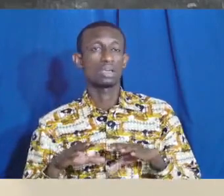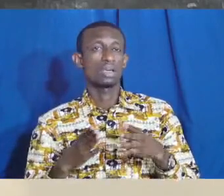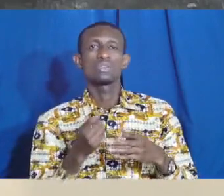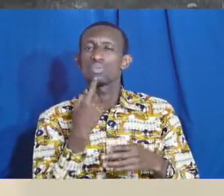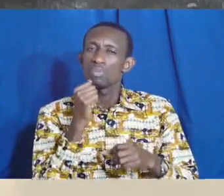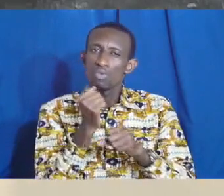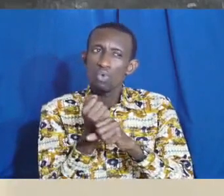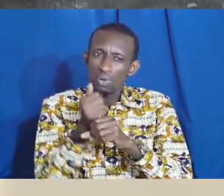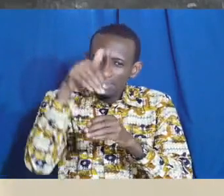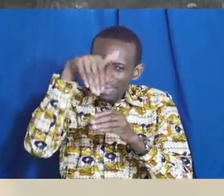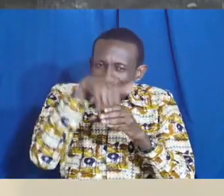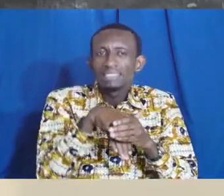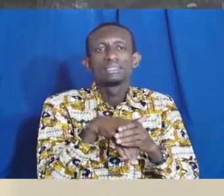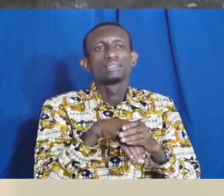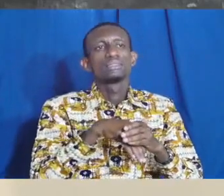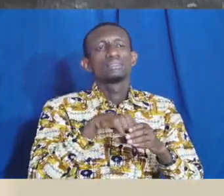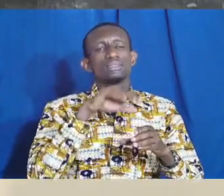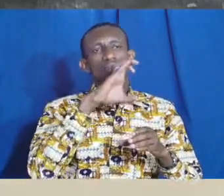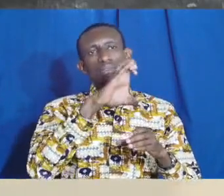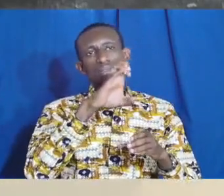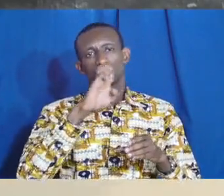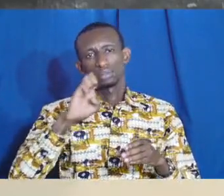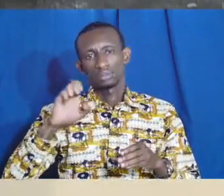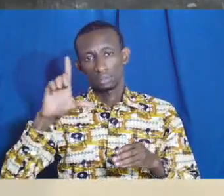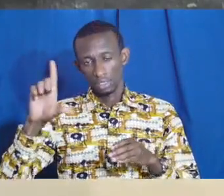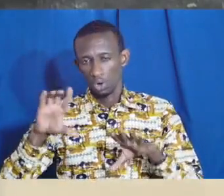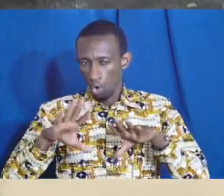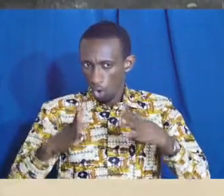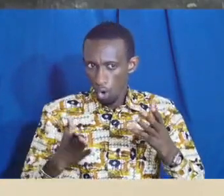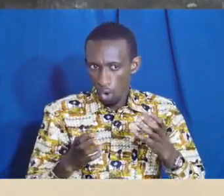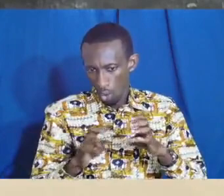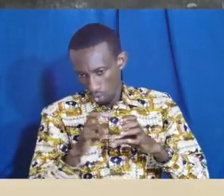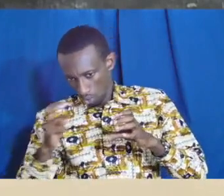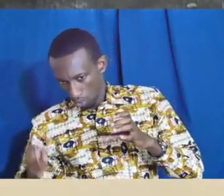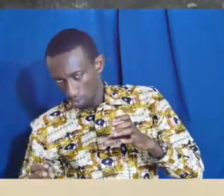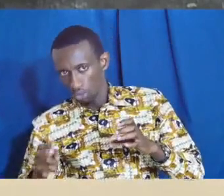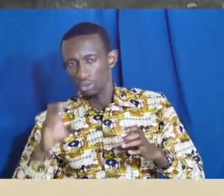or they can work outside of the cell. So this type of enzyme